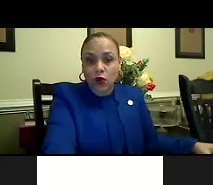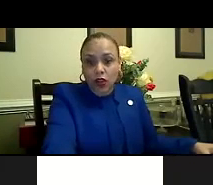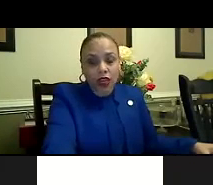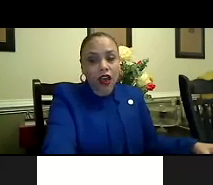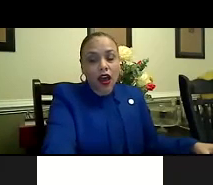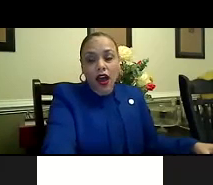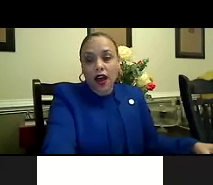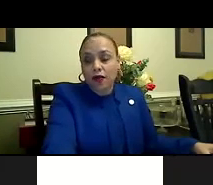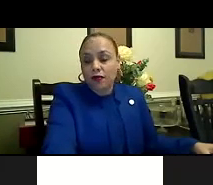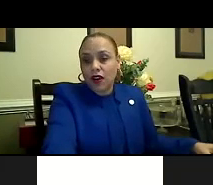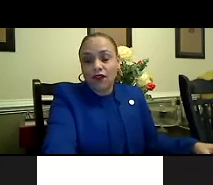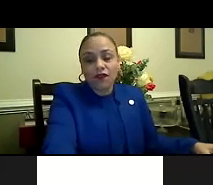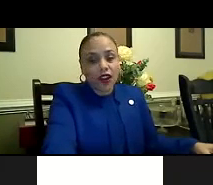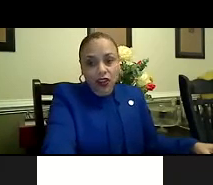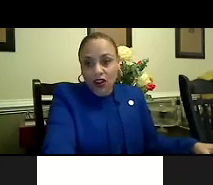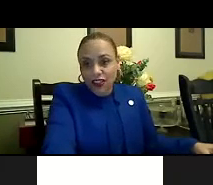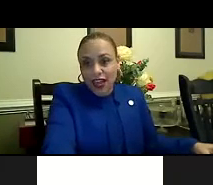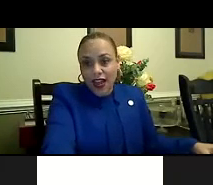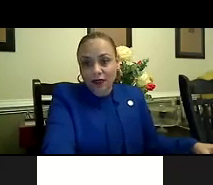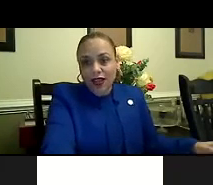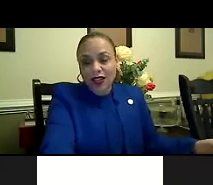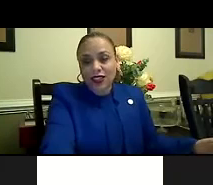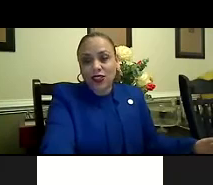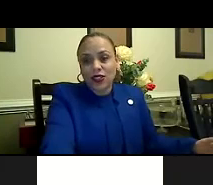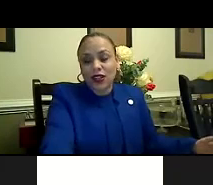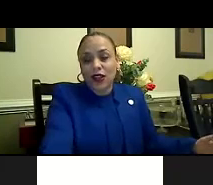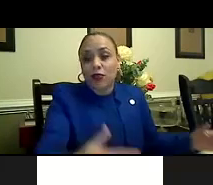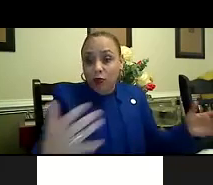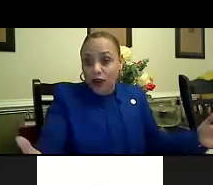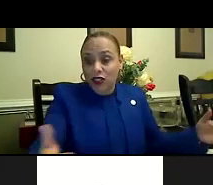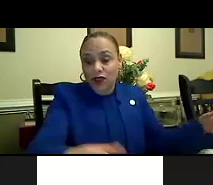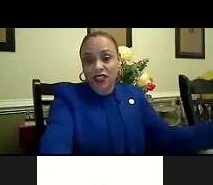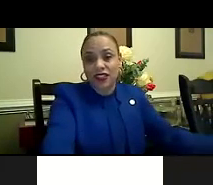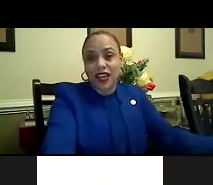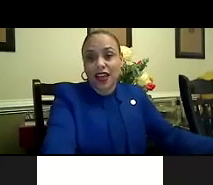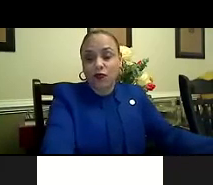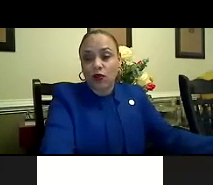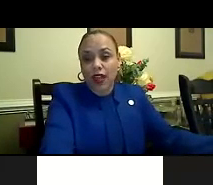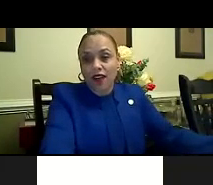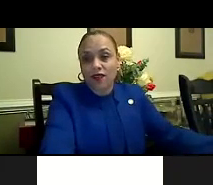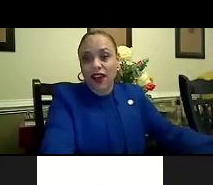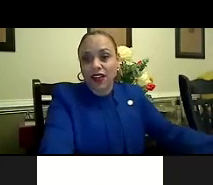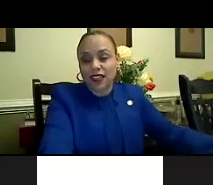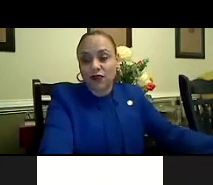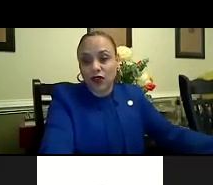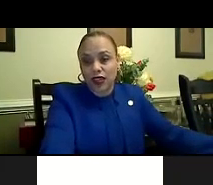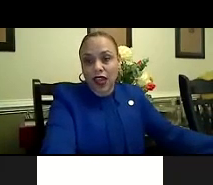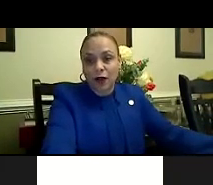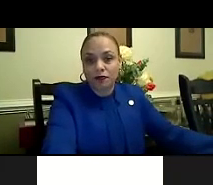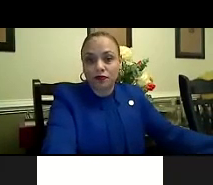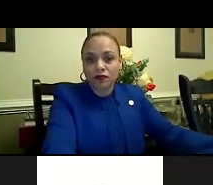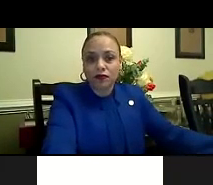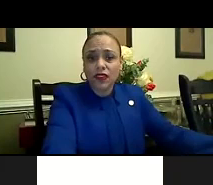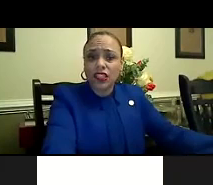been working a very long time in preparation for this day where we have a vaccine rolling